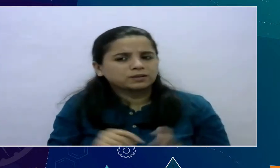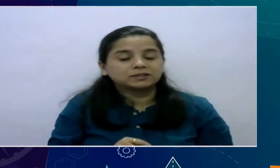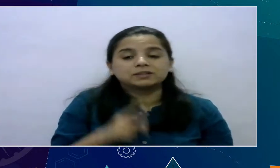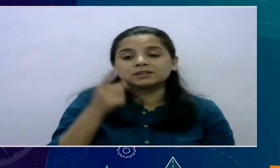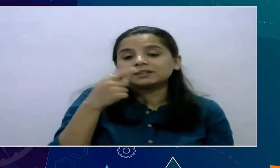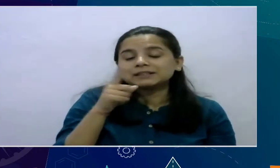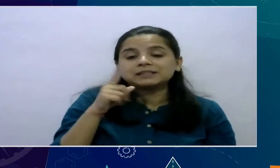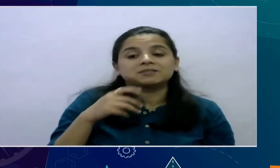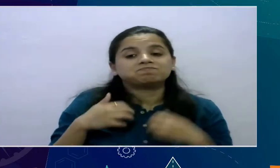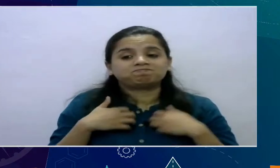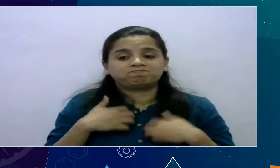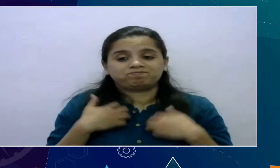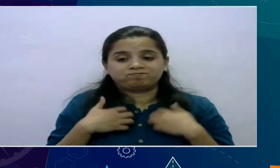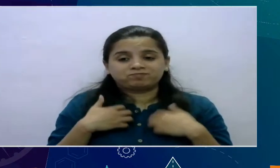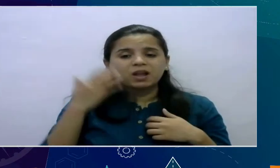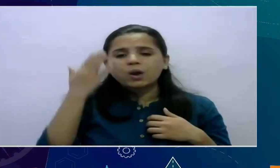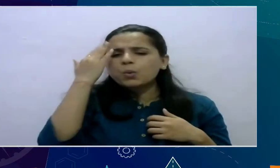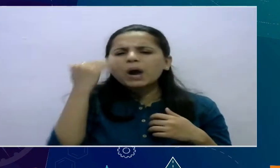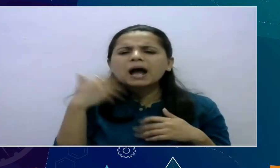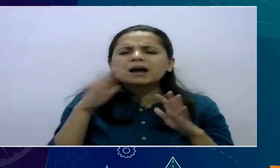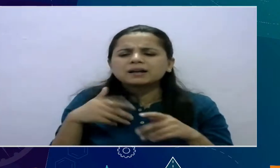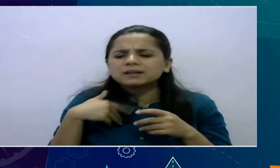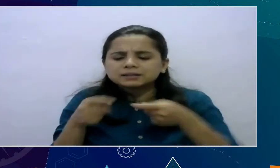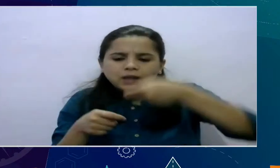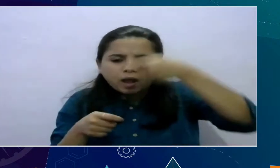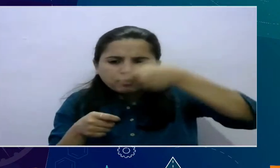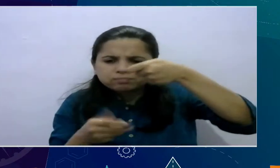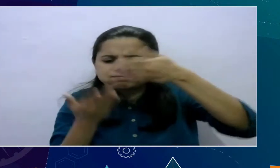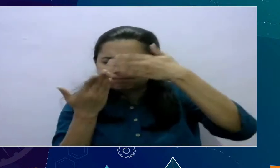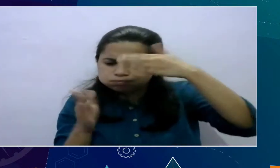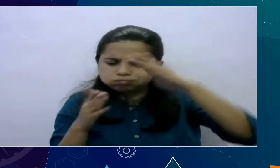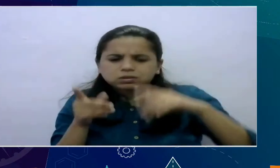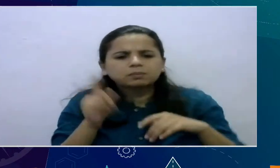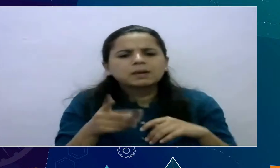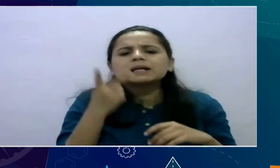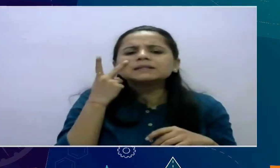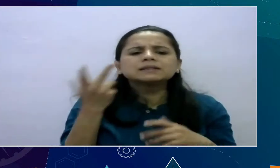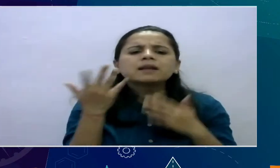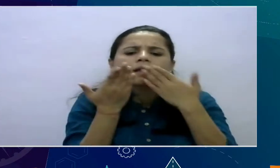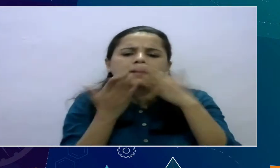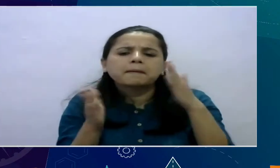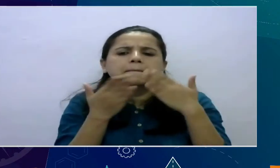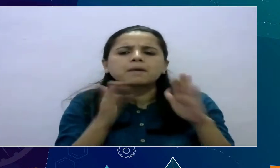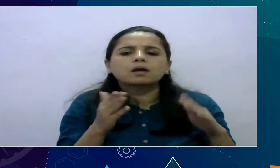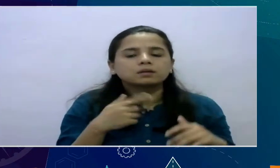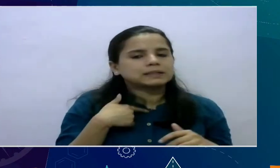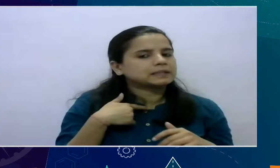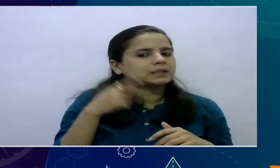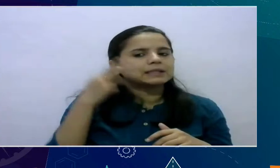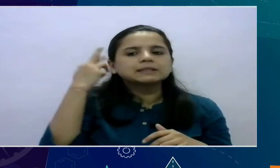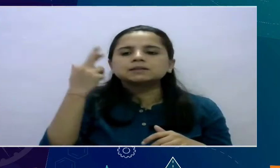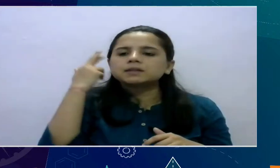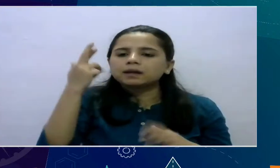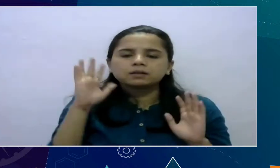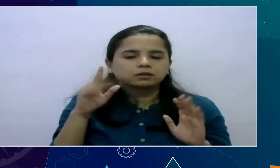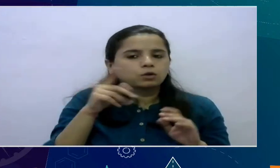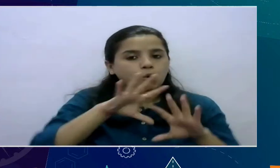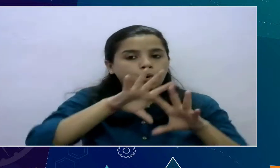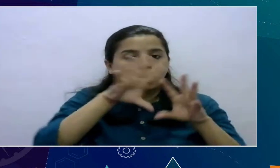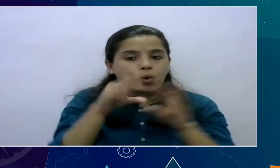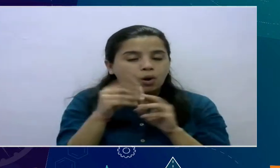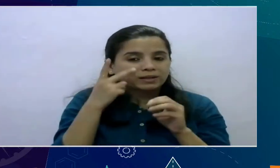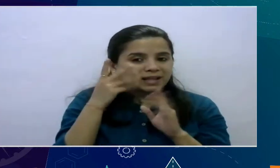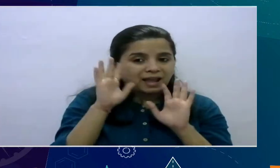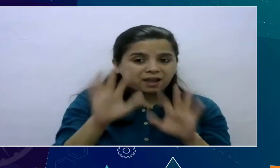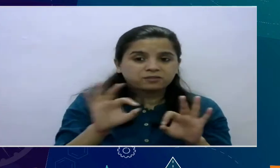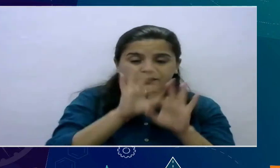very interesting thing, that why do we actually go for separation? Yes. Separation has many reasons why we do it. Because all the components that are